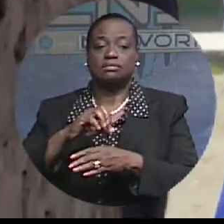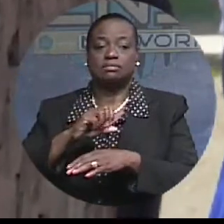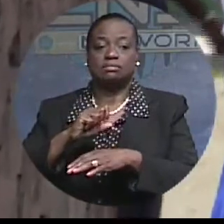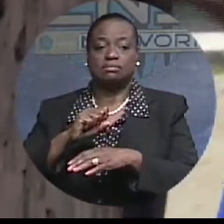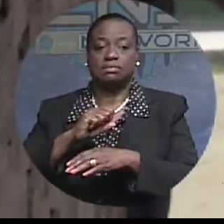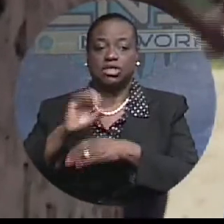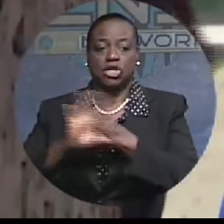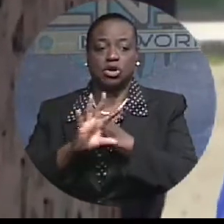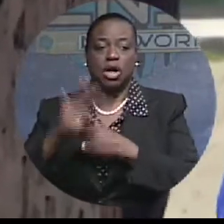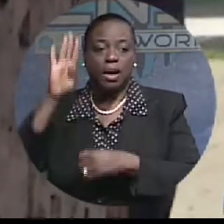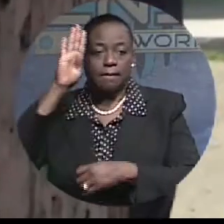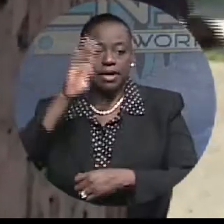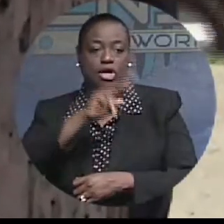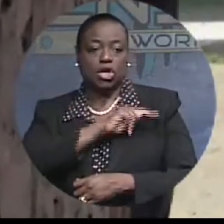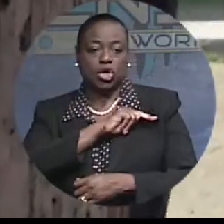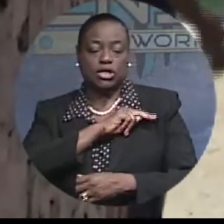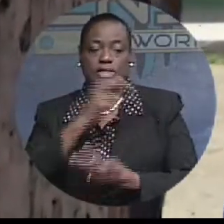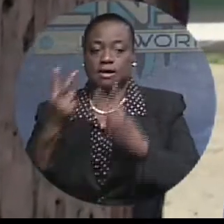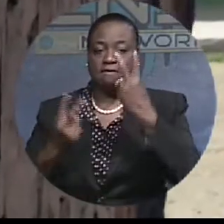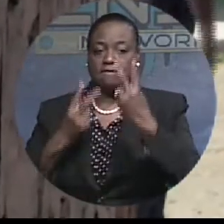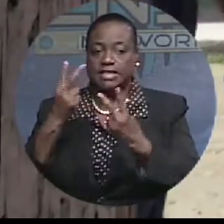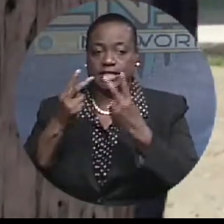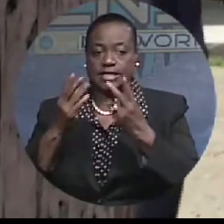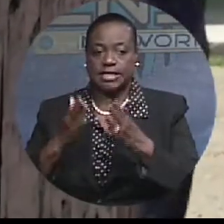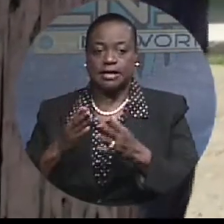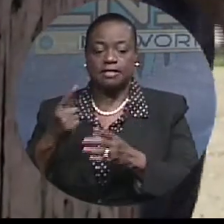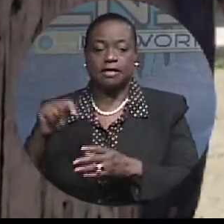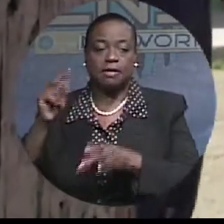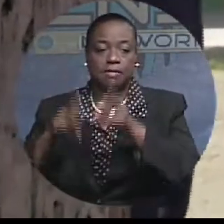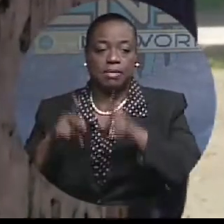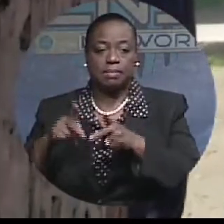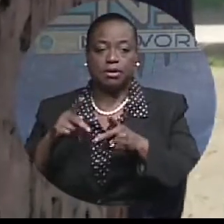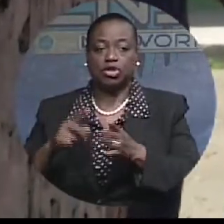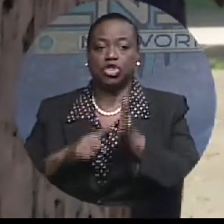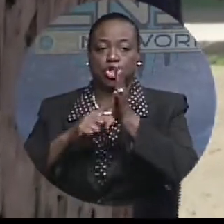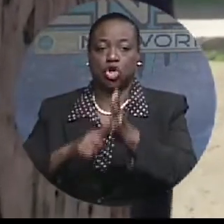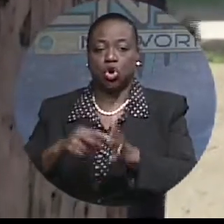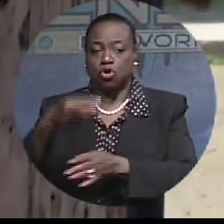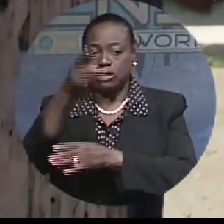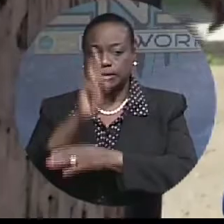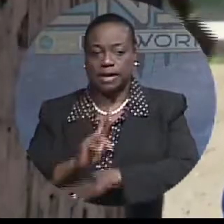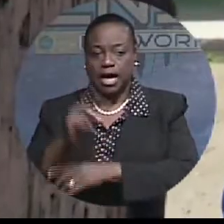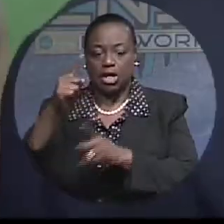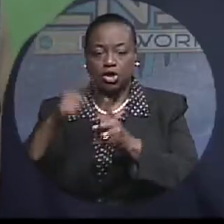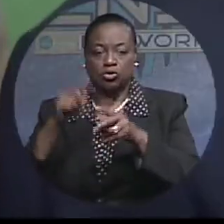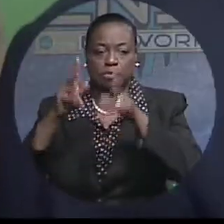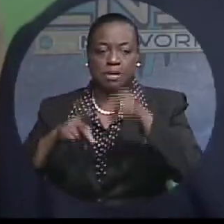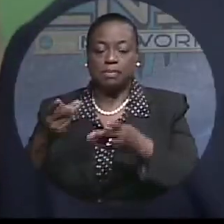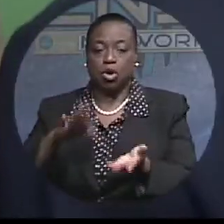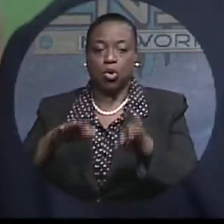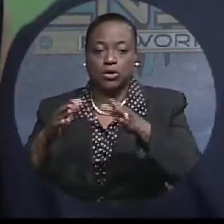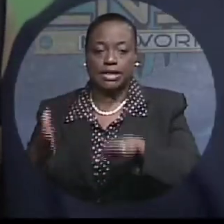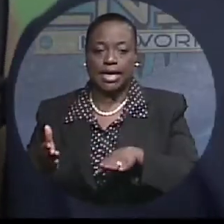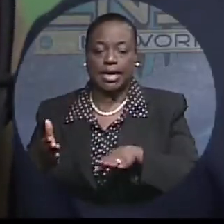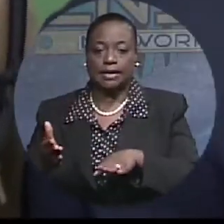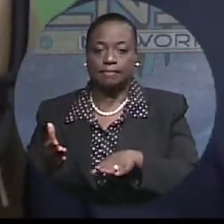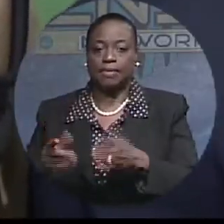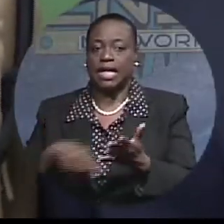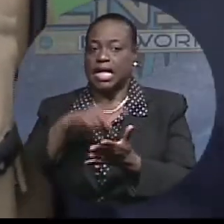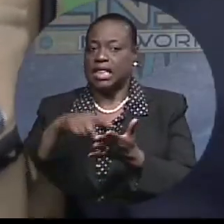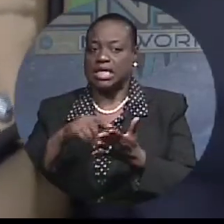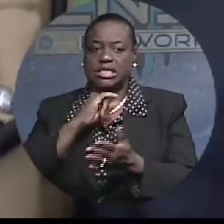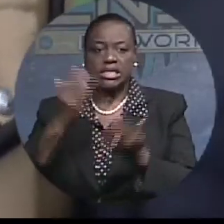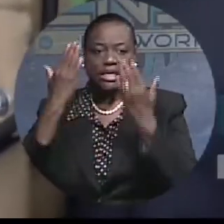Homestead Avenue area to pay his respects to the six people who perished in an early morning blaze. This is an